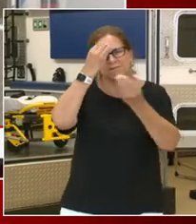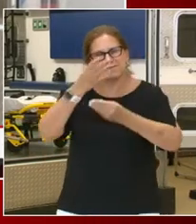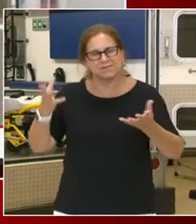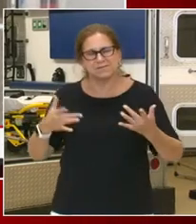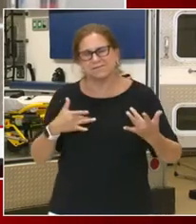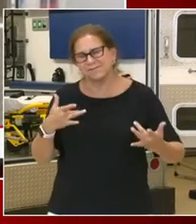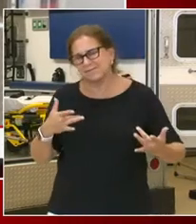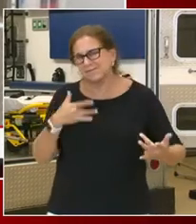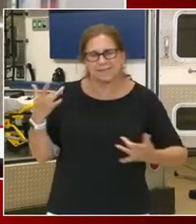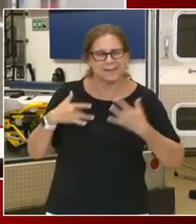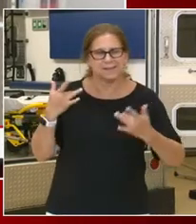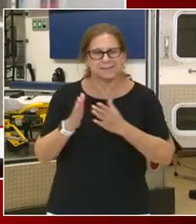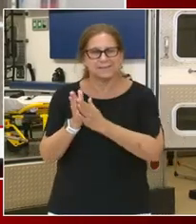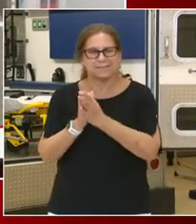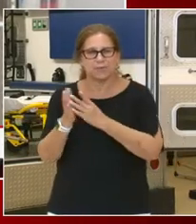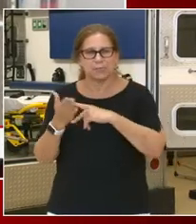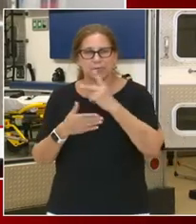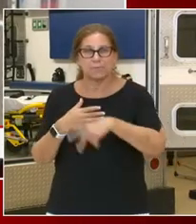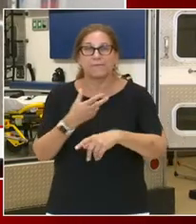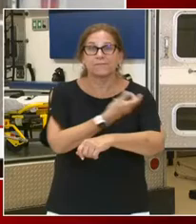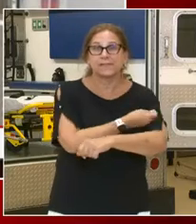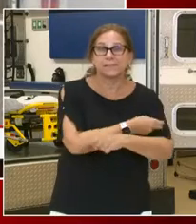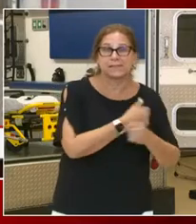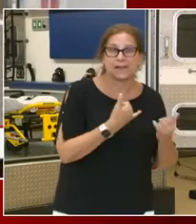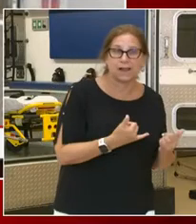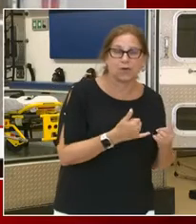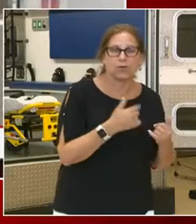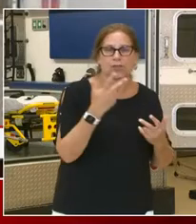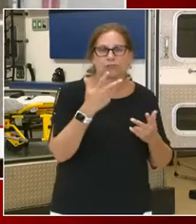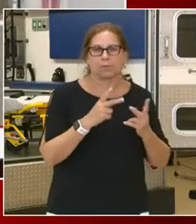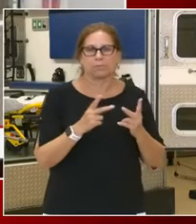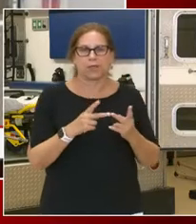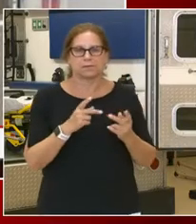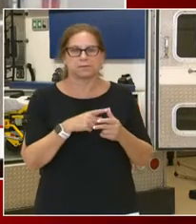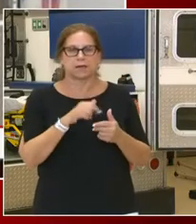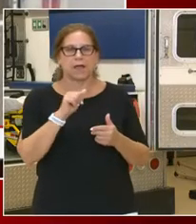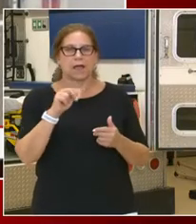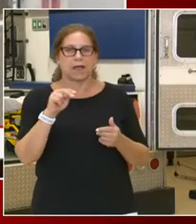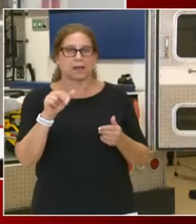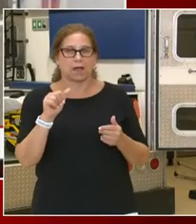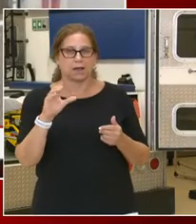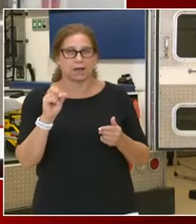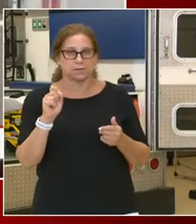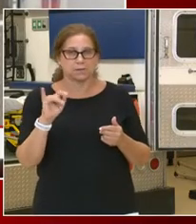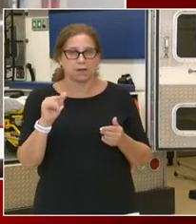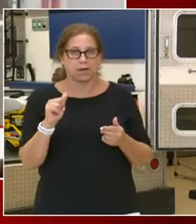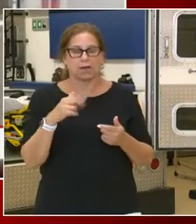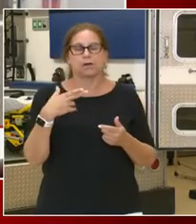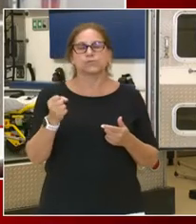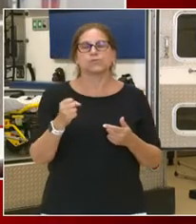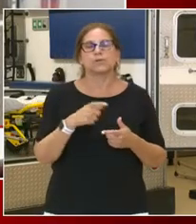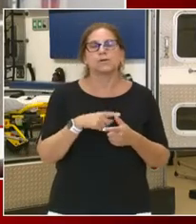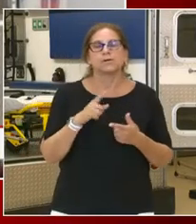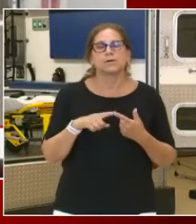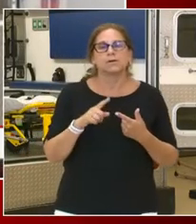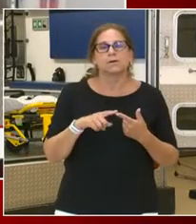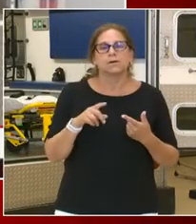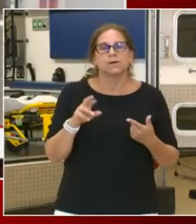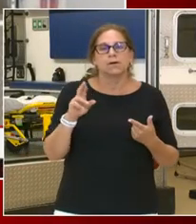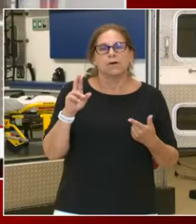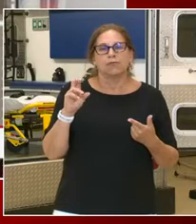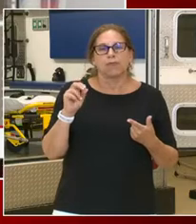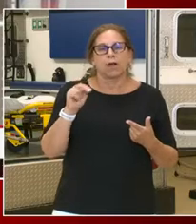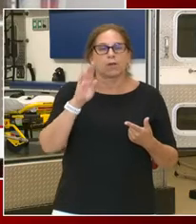sites, Anacostia High School, Ron Brown High School, and the RISE Demonstration Center, you can go and get